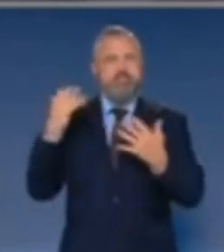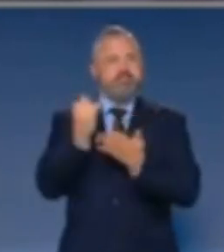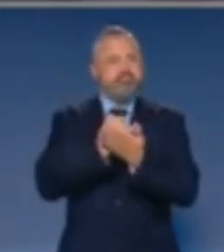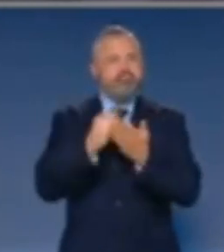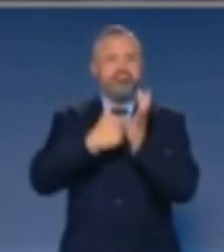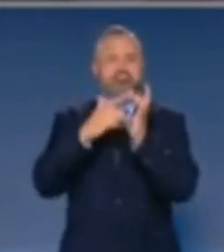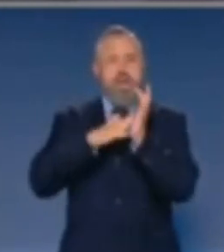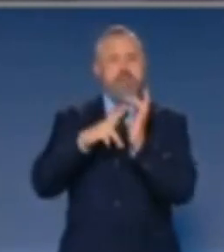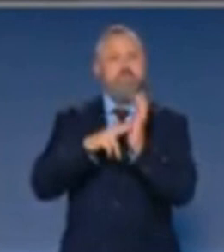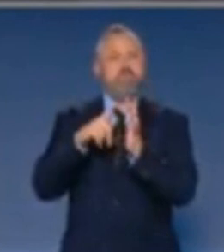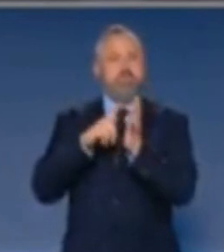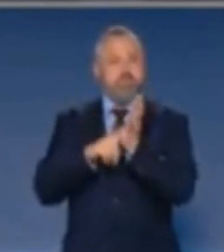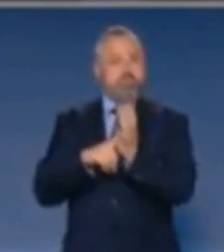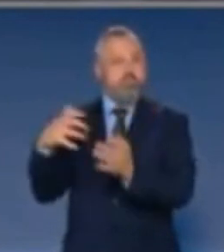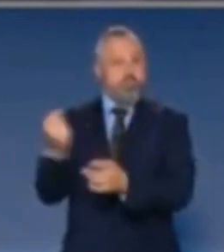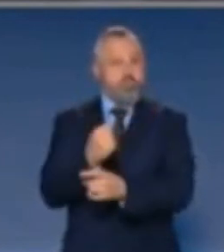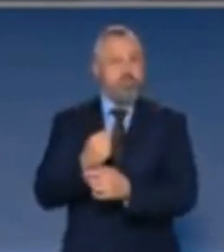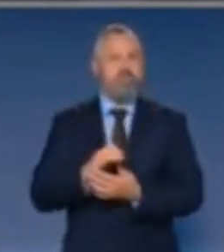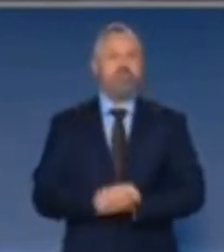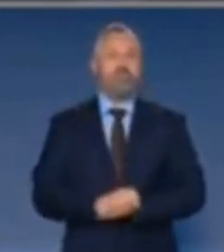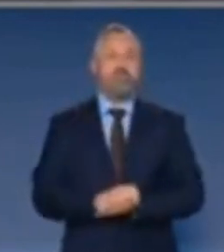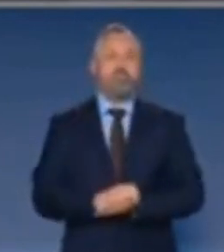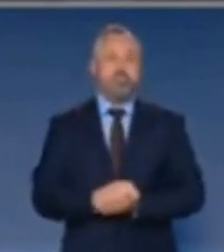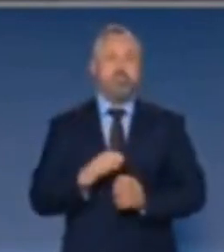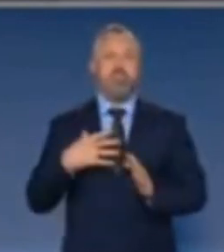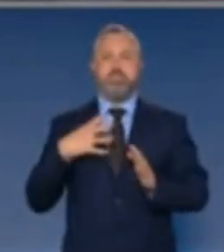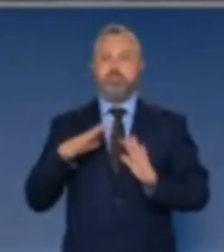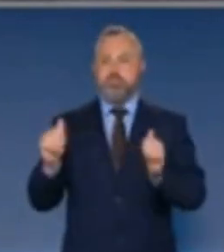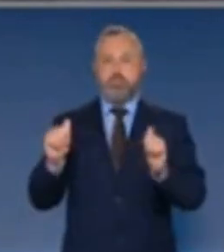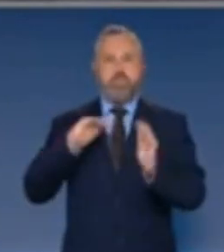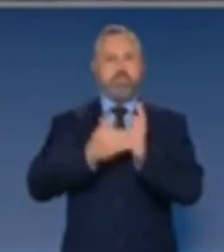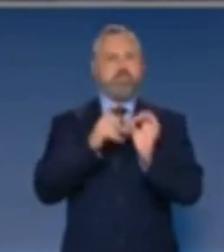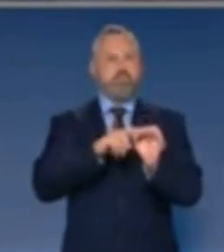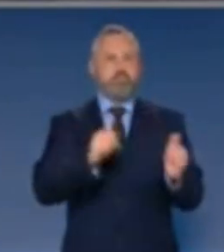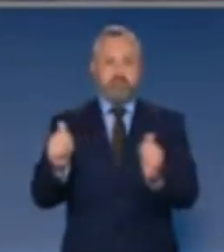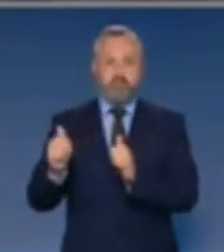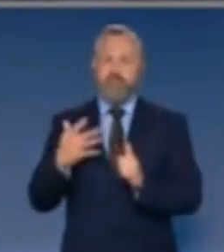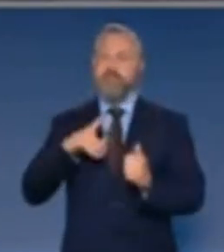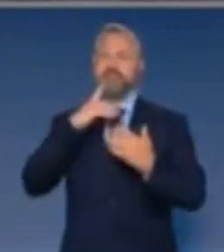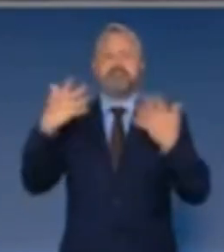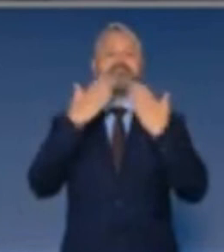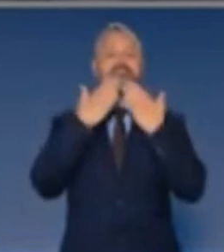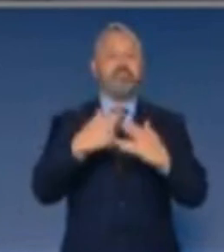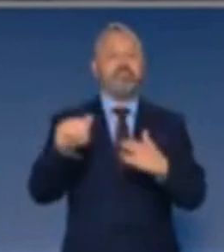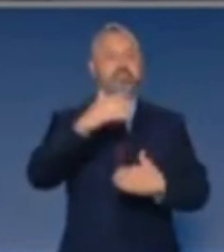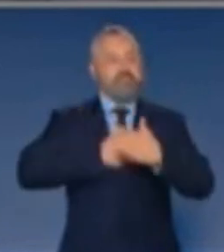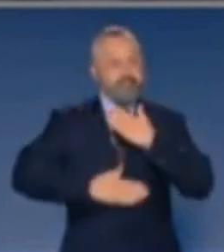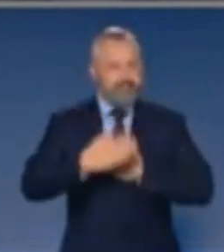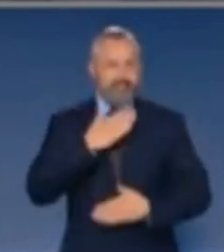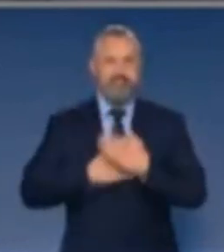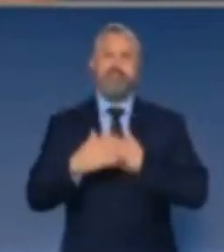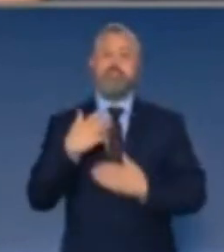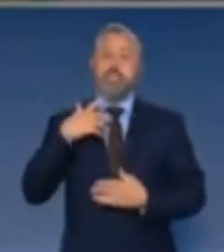with that. I want to thank everybody for your patience, and as I say, throughout this, we need to